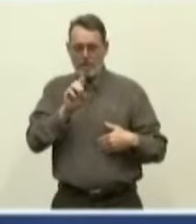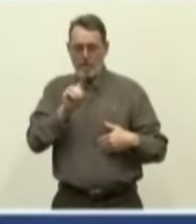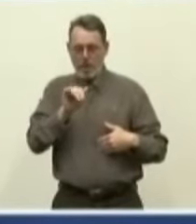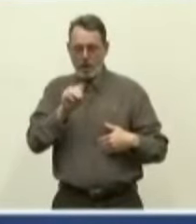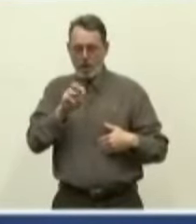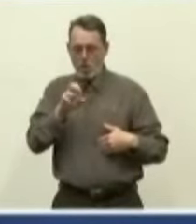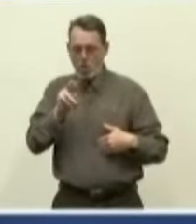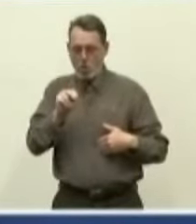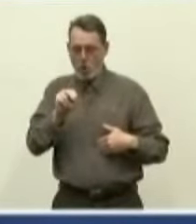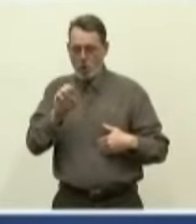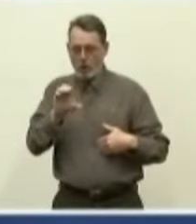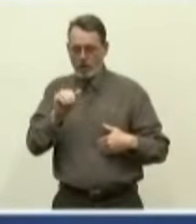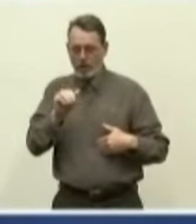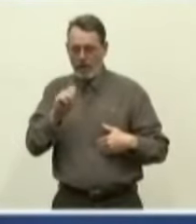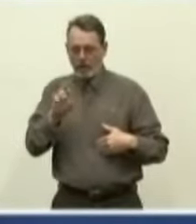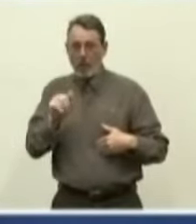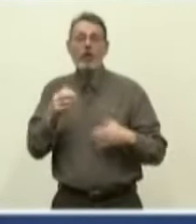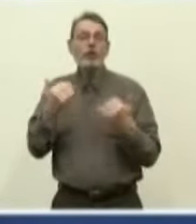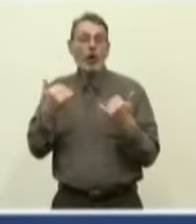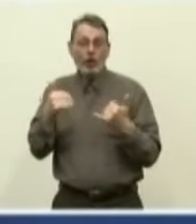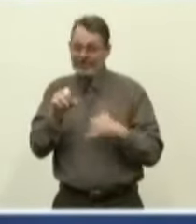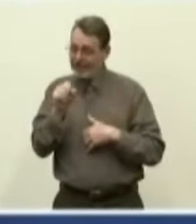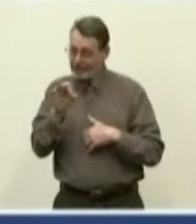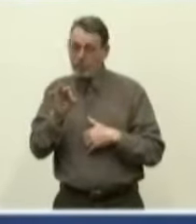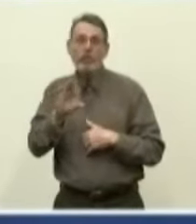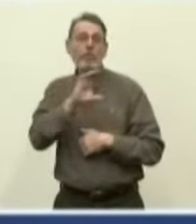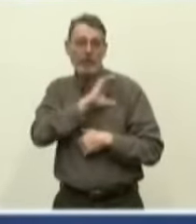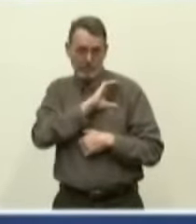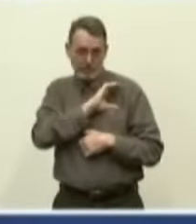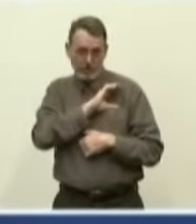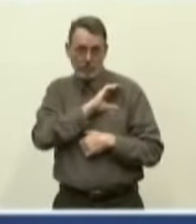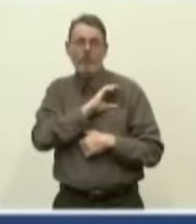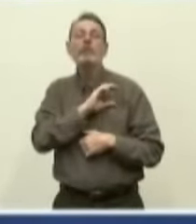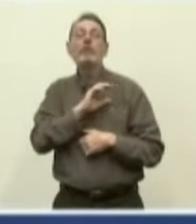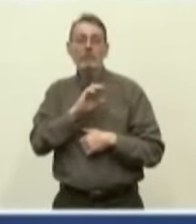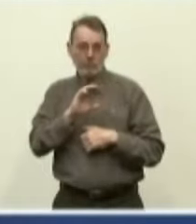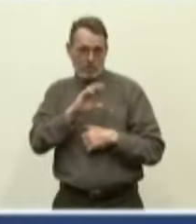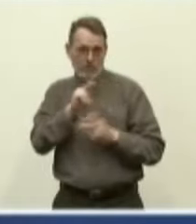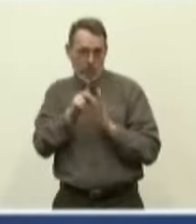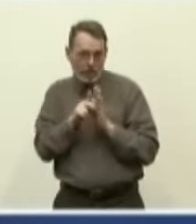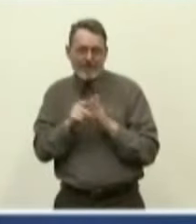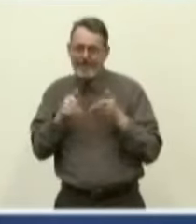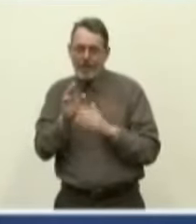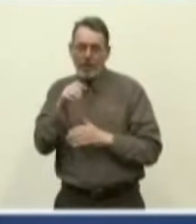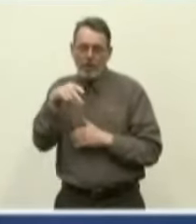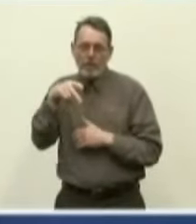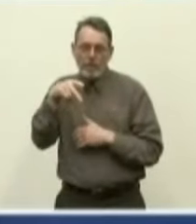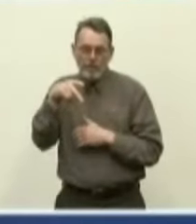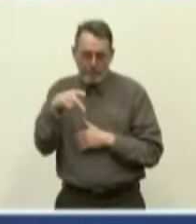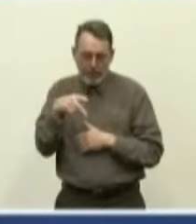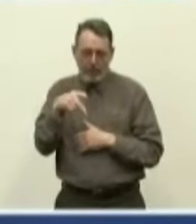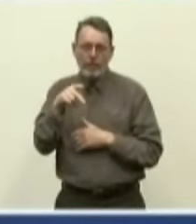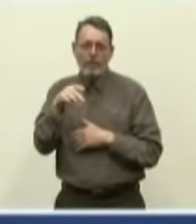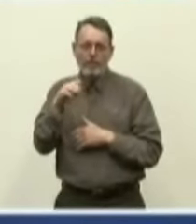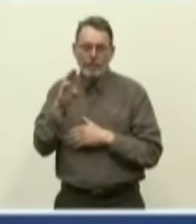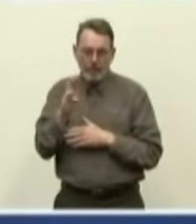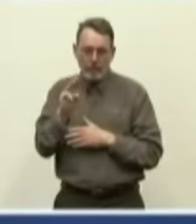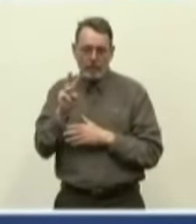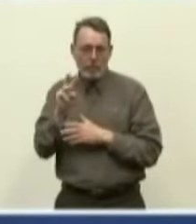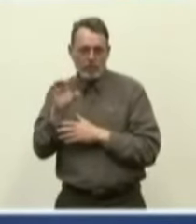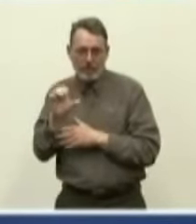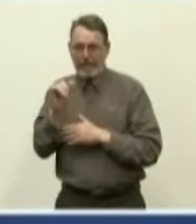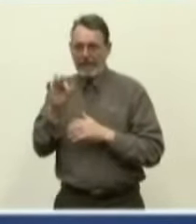San Francisco Police Department policies allow BWC exemptions for officers working certain plainclothes